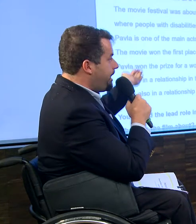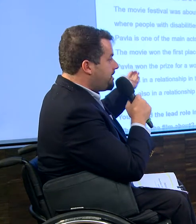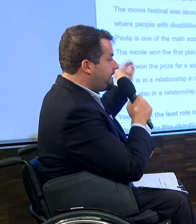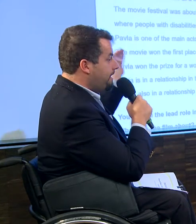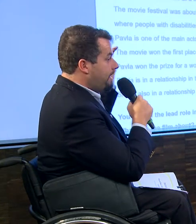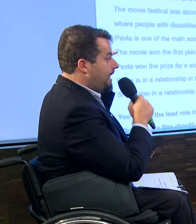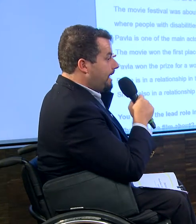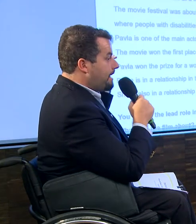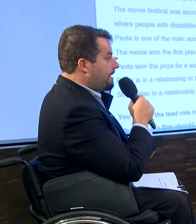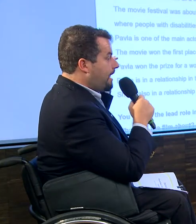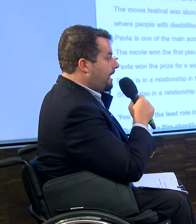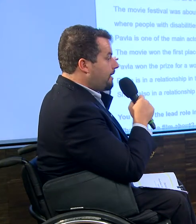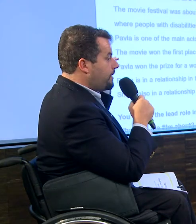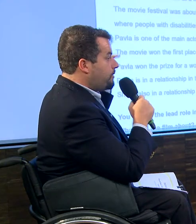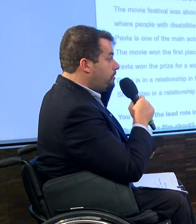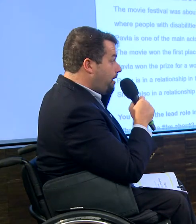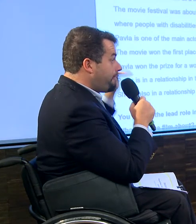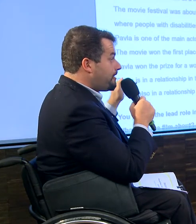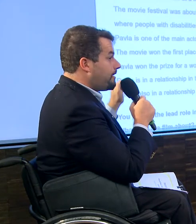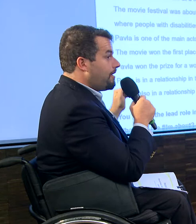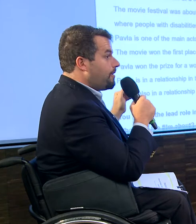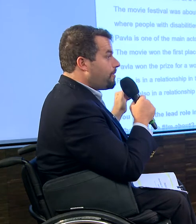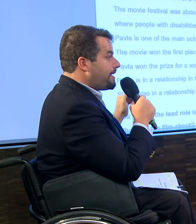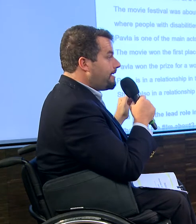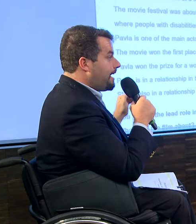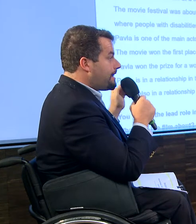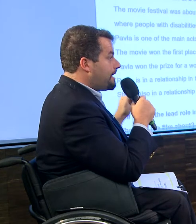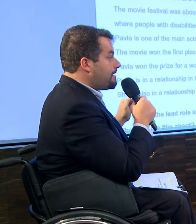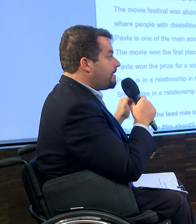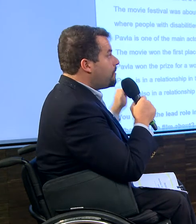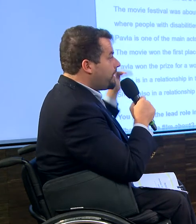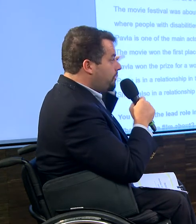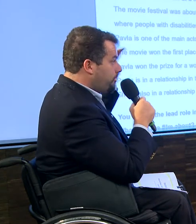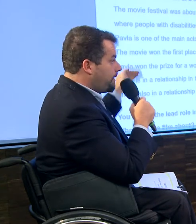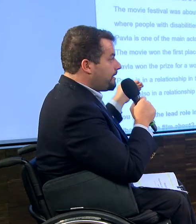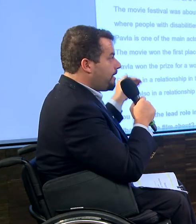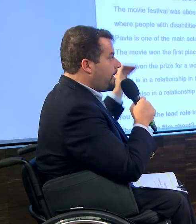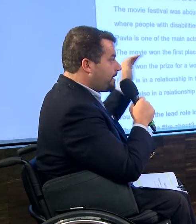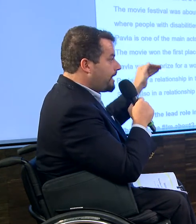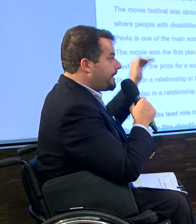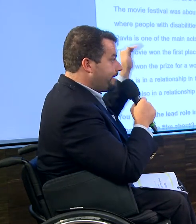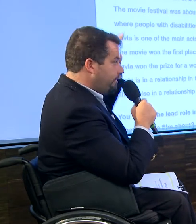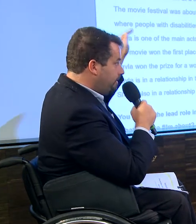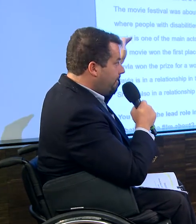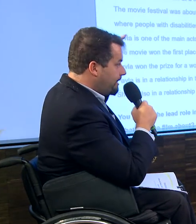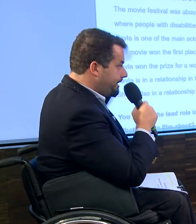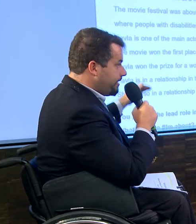the information, and then we do a draft writing, and then we go through it and go, okay, that's good, and that's good, and